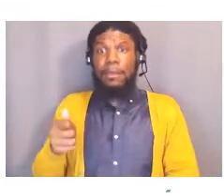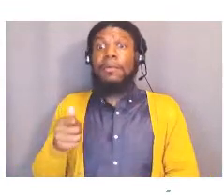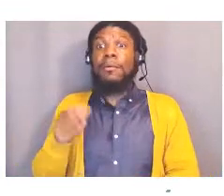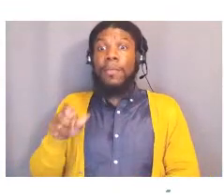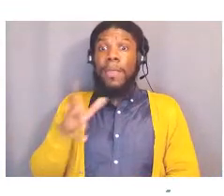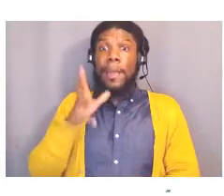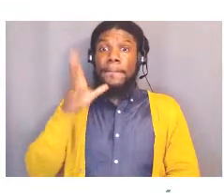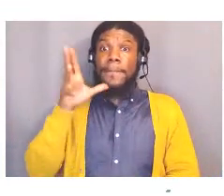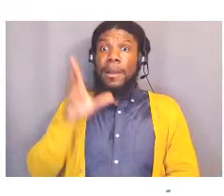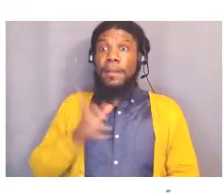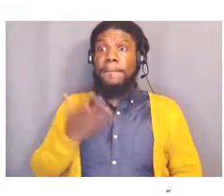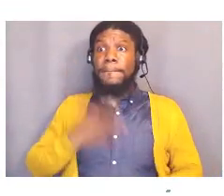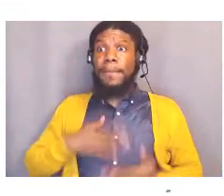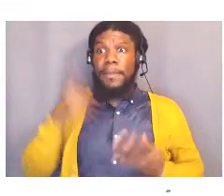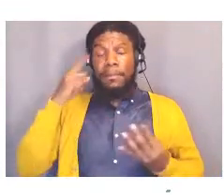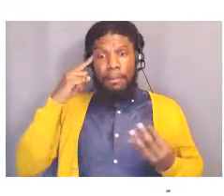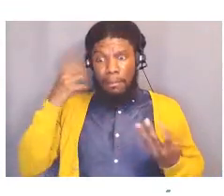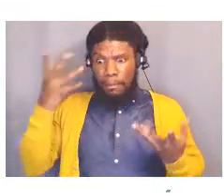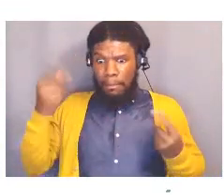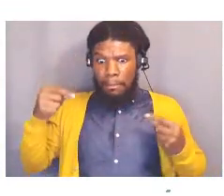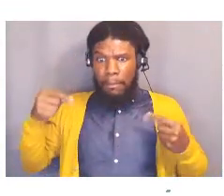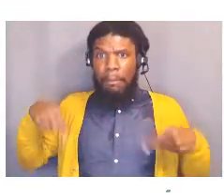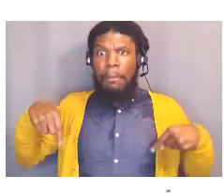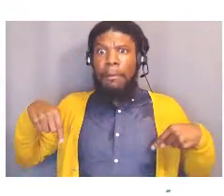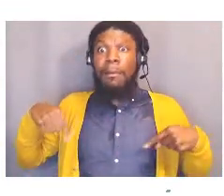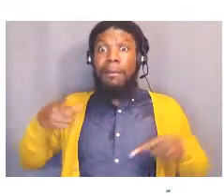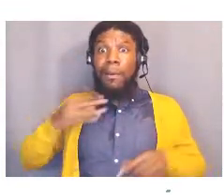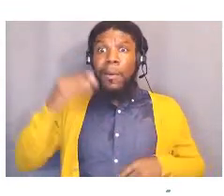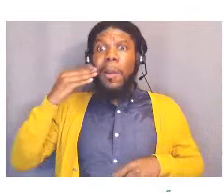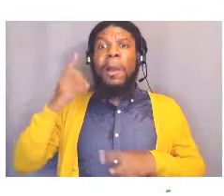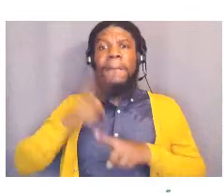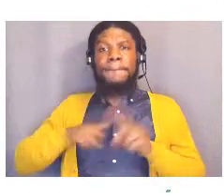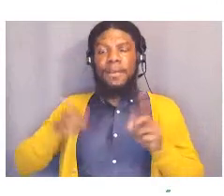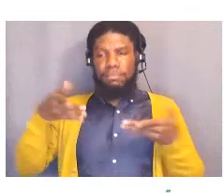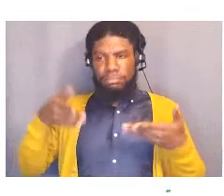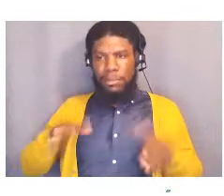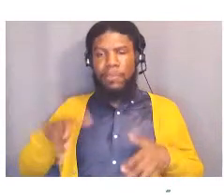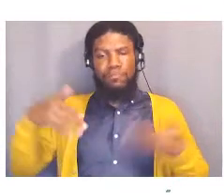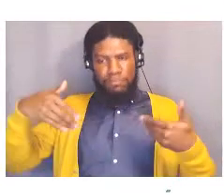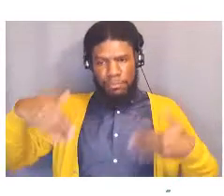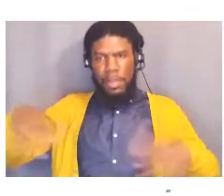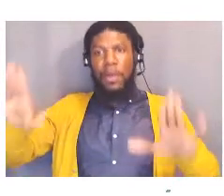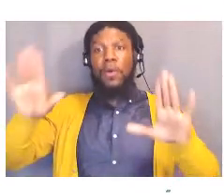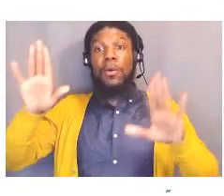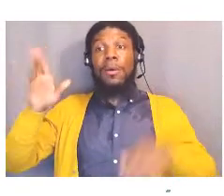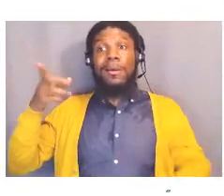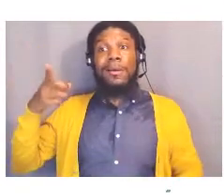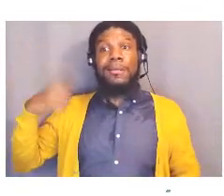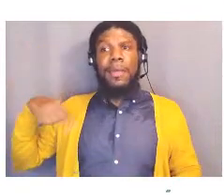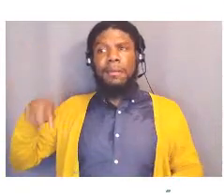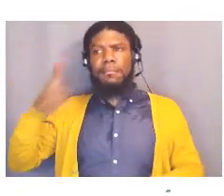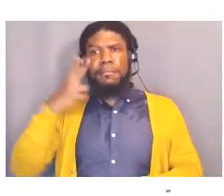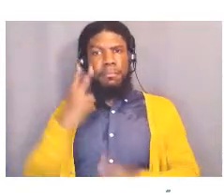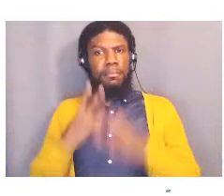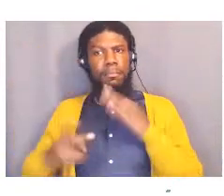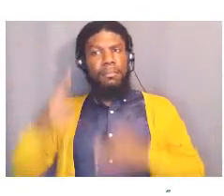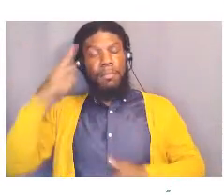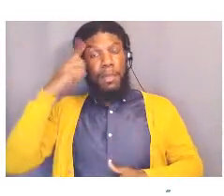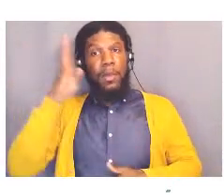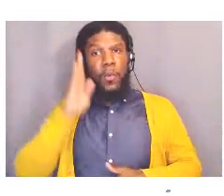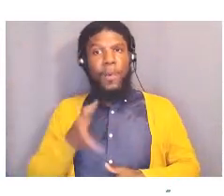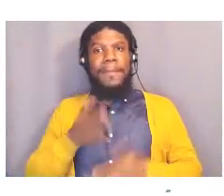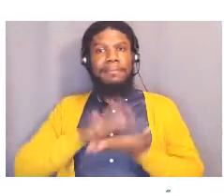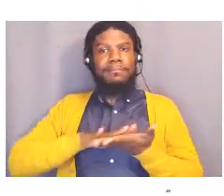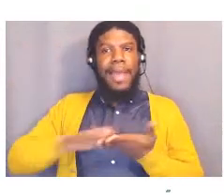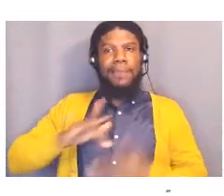but they did allow them to go, because they thought it was going to be a nice, peaceful thing. Not so for